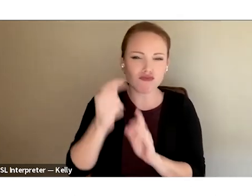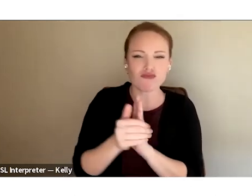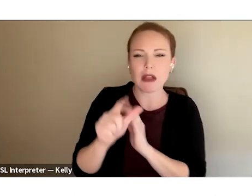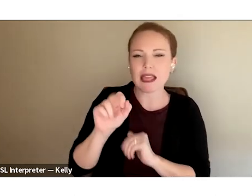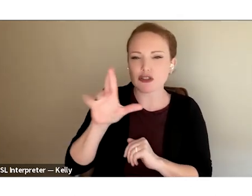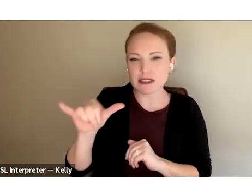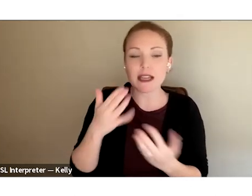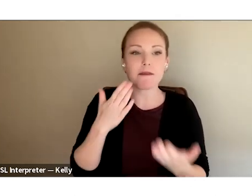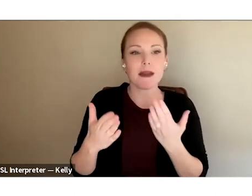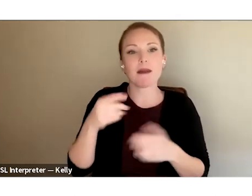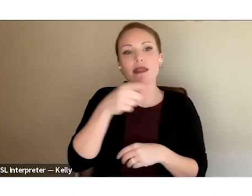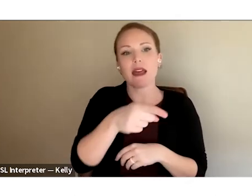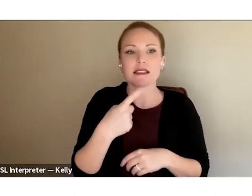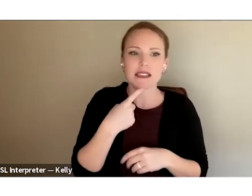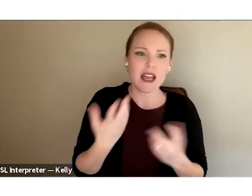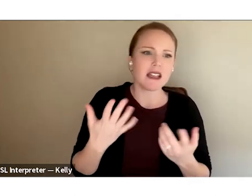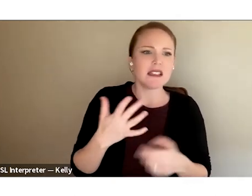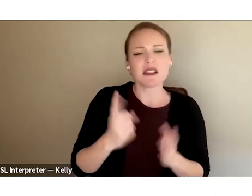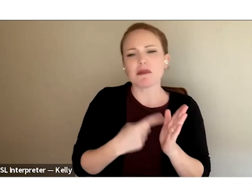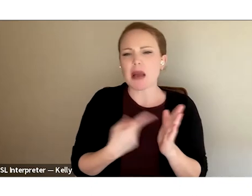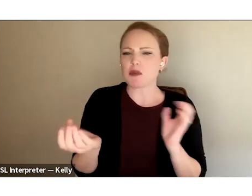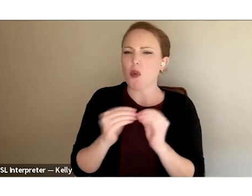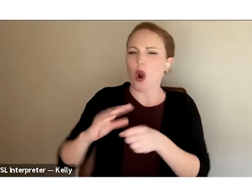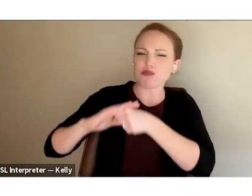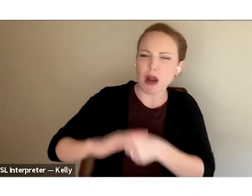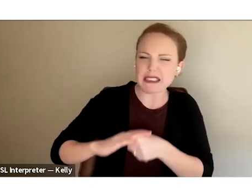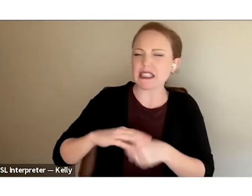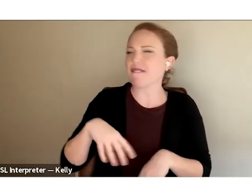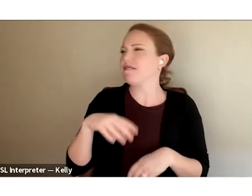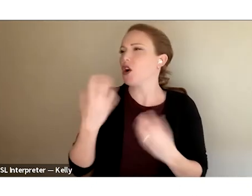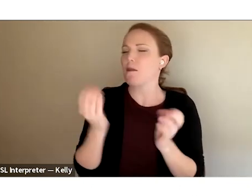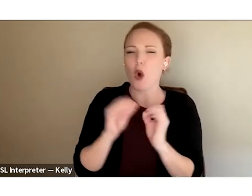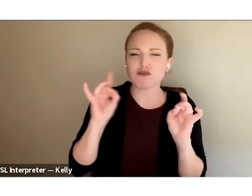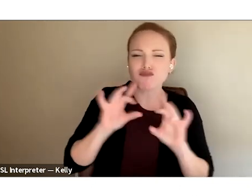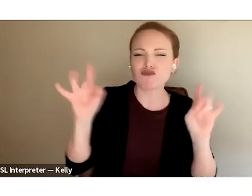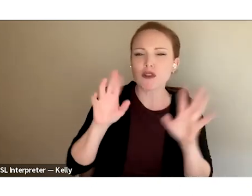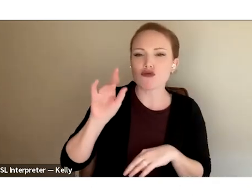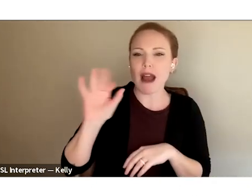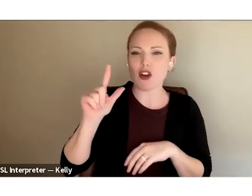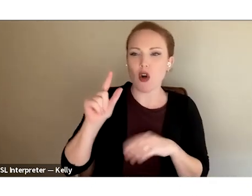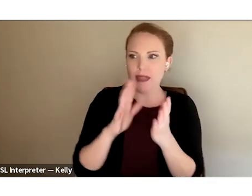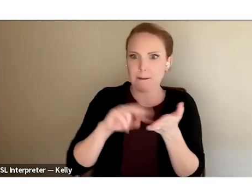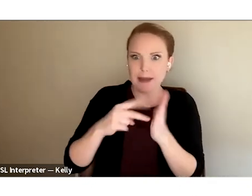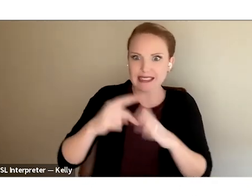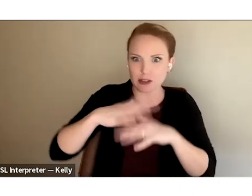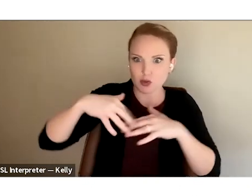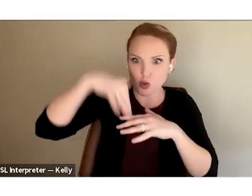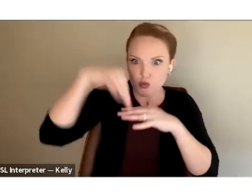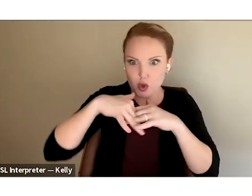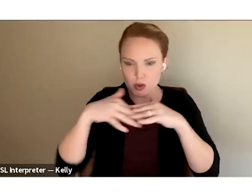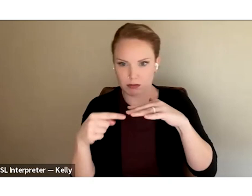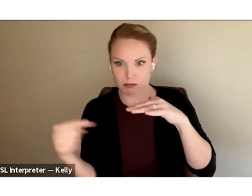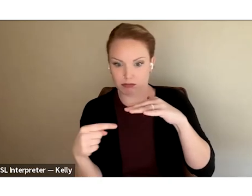tag either more progressive or more radical. And radical here, we mean going to the root of the root. We're not talking